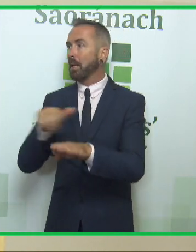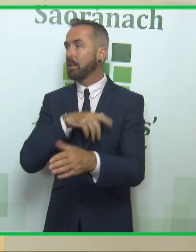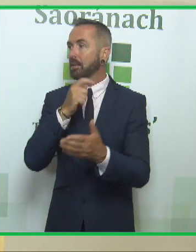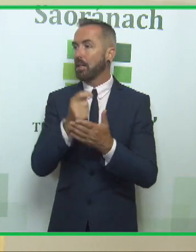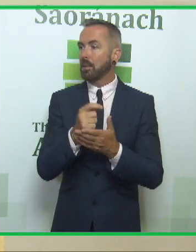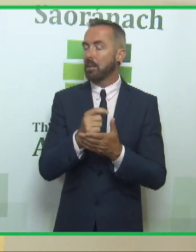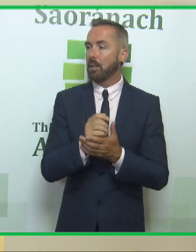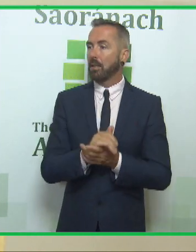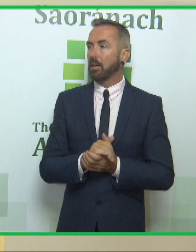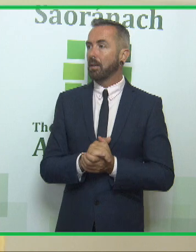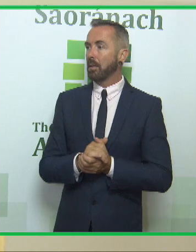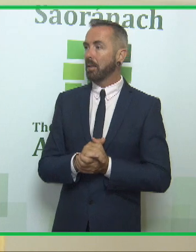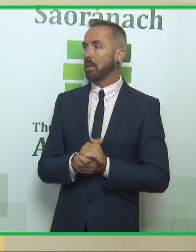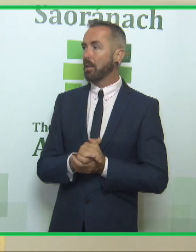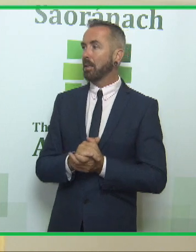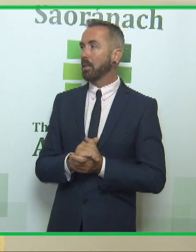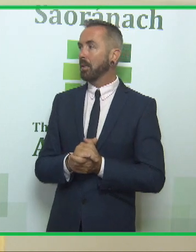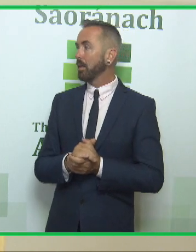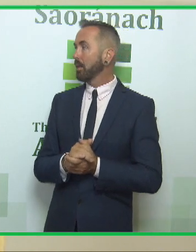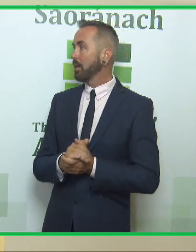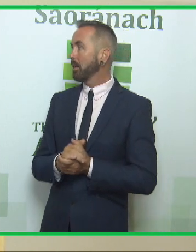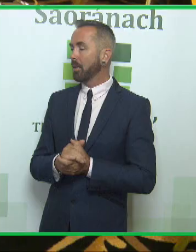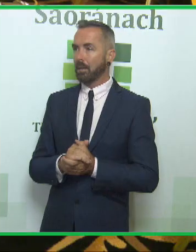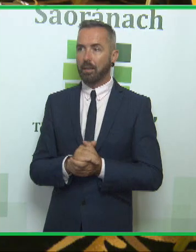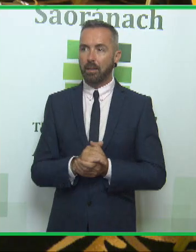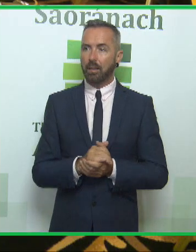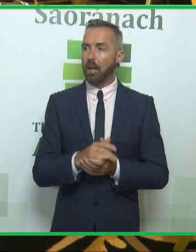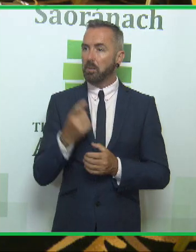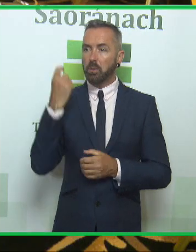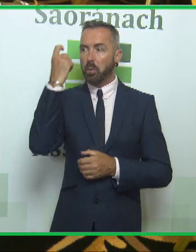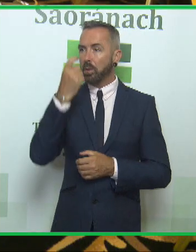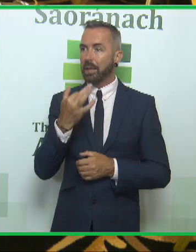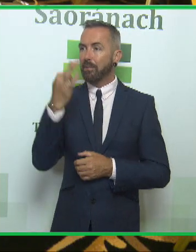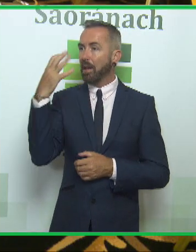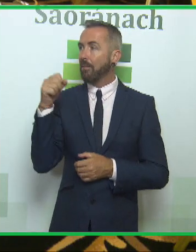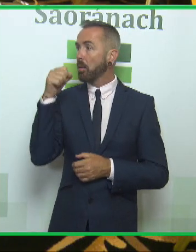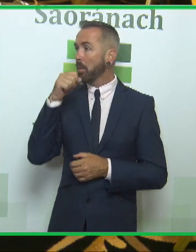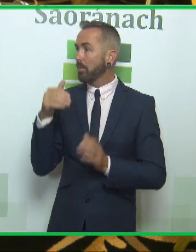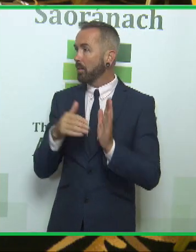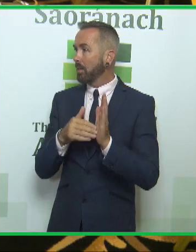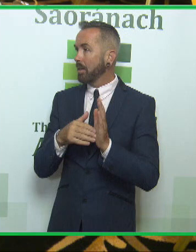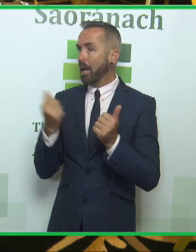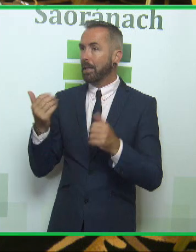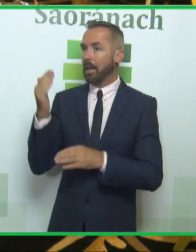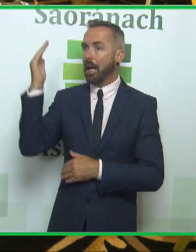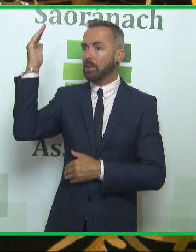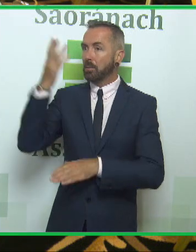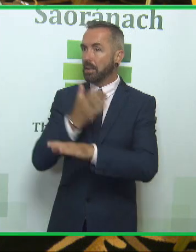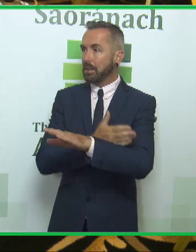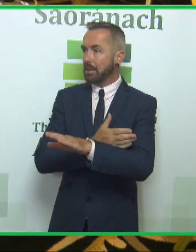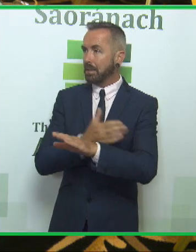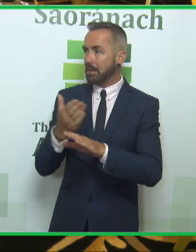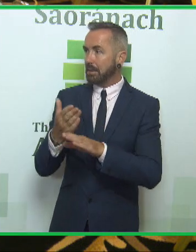and I've warned them that your questions are always very, very interesting. So I was just wondering if we have the mic, so if there are any hands up, maybe just